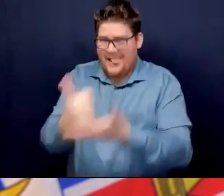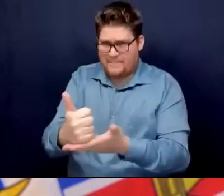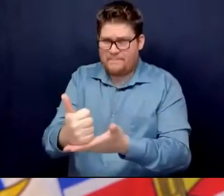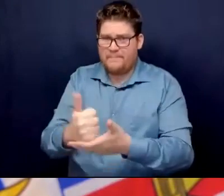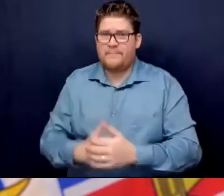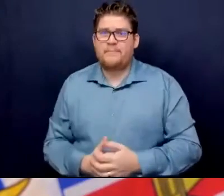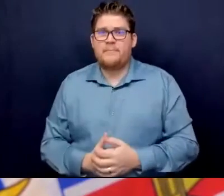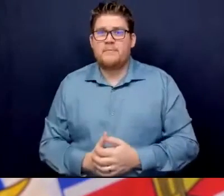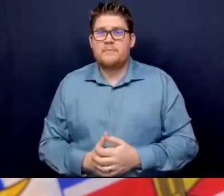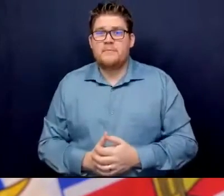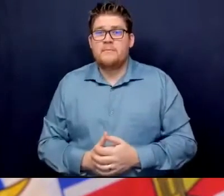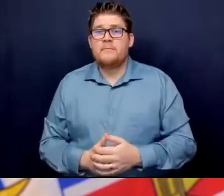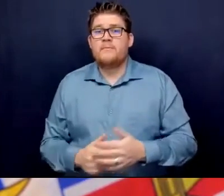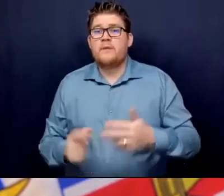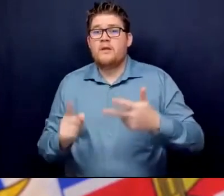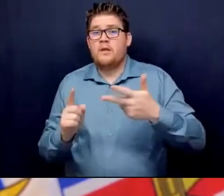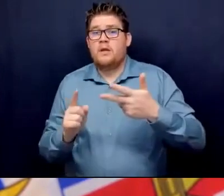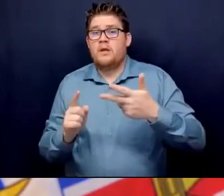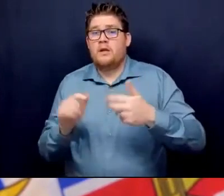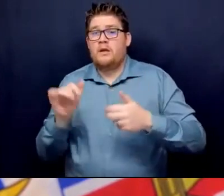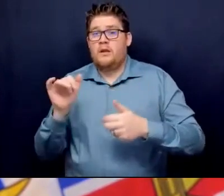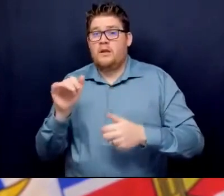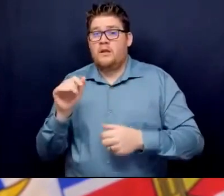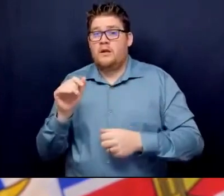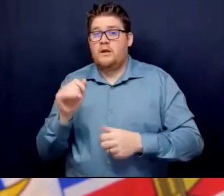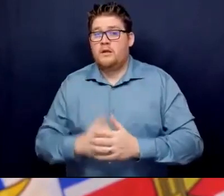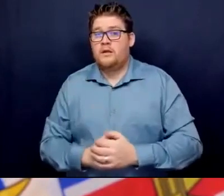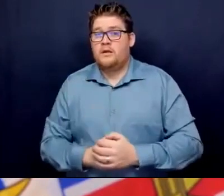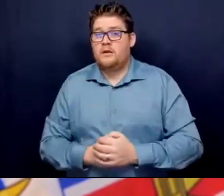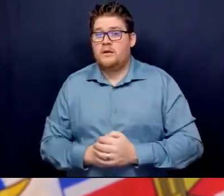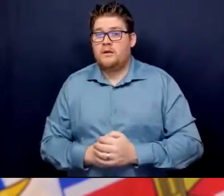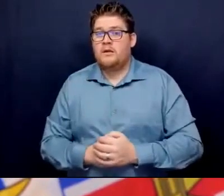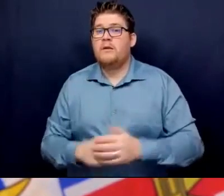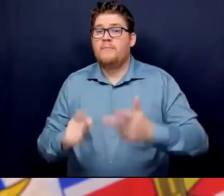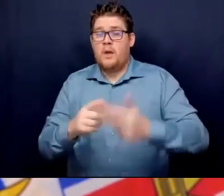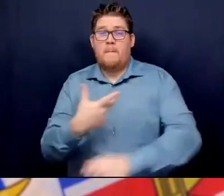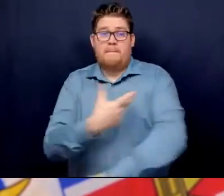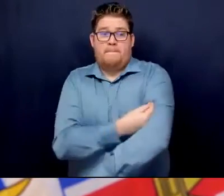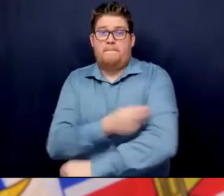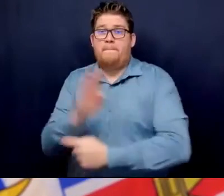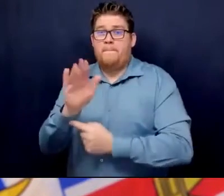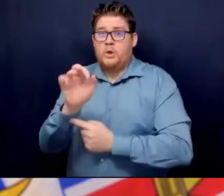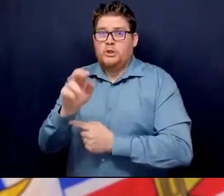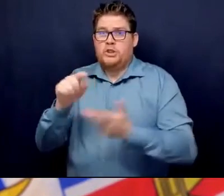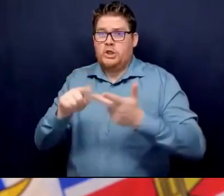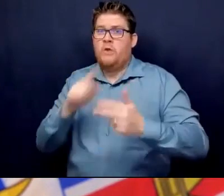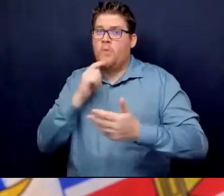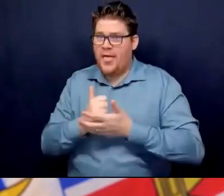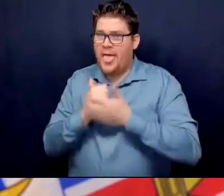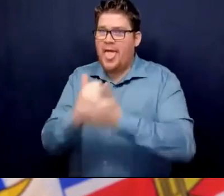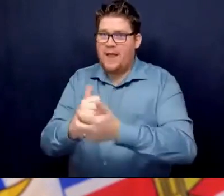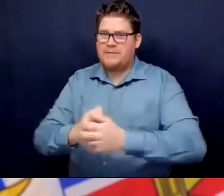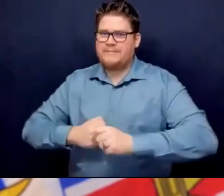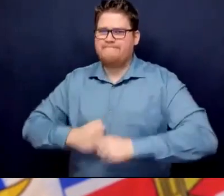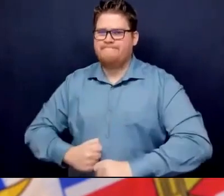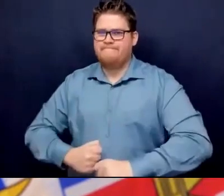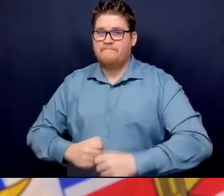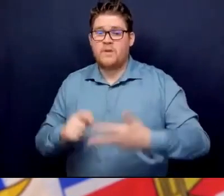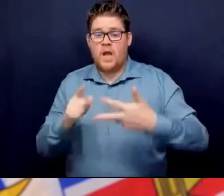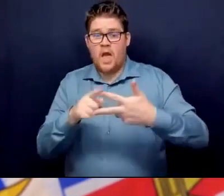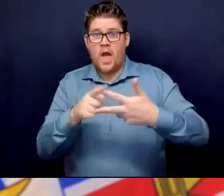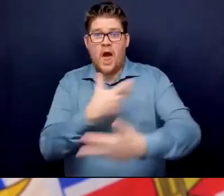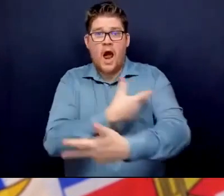against infection, but in the long term from serious infection, from hospitalization. And that booster dose boosts up